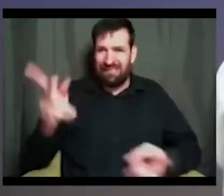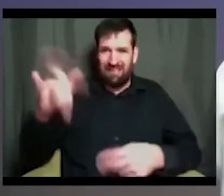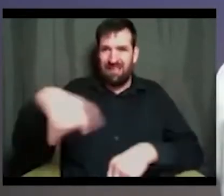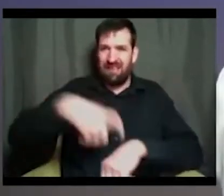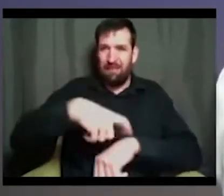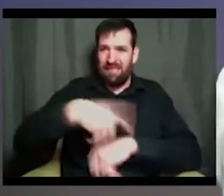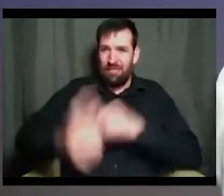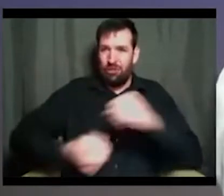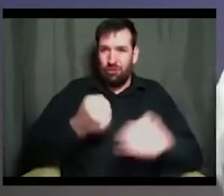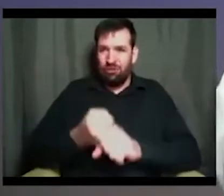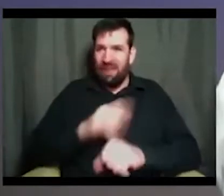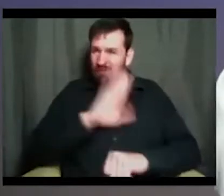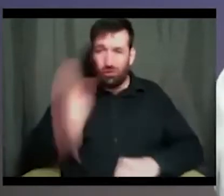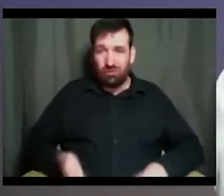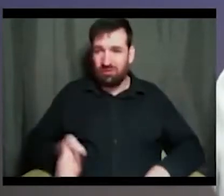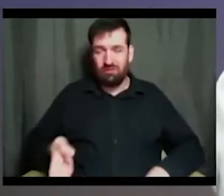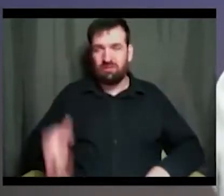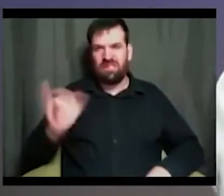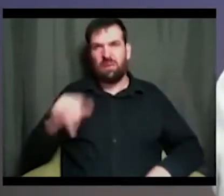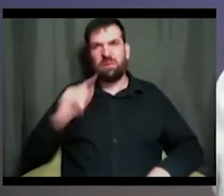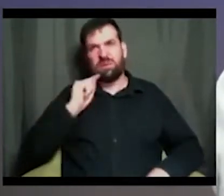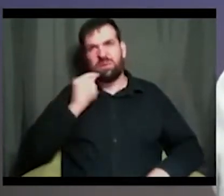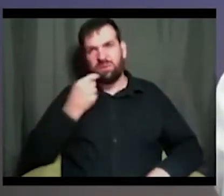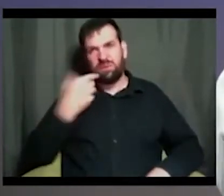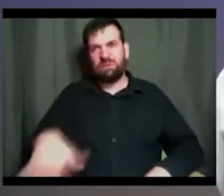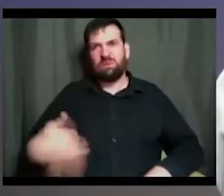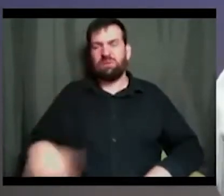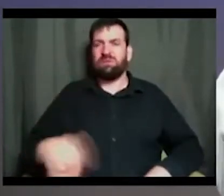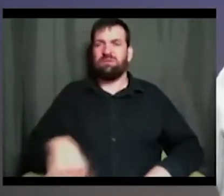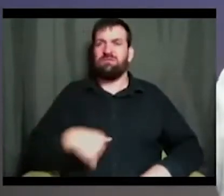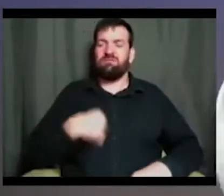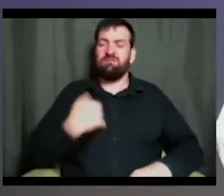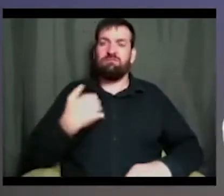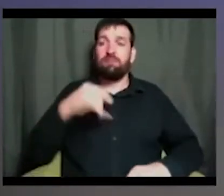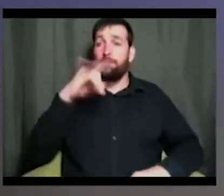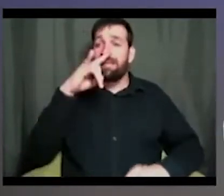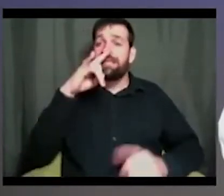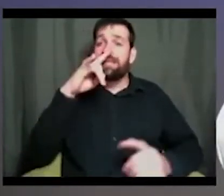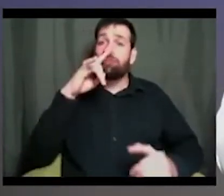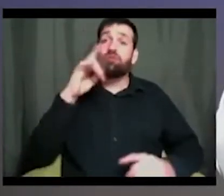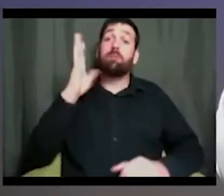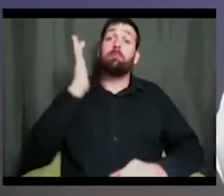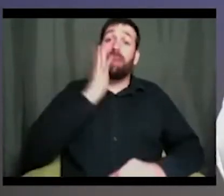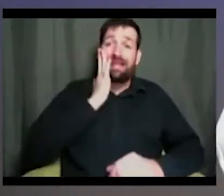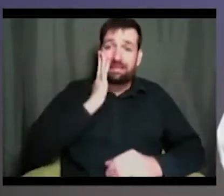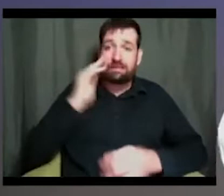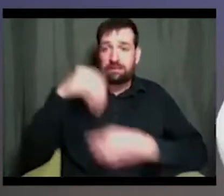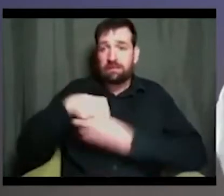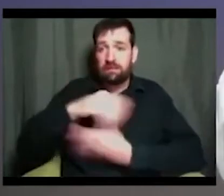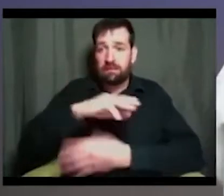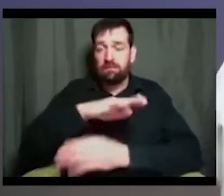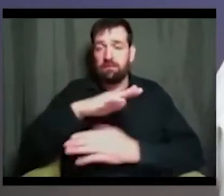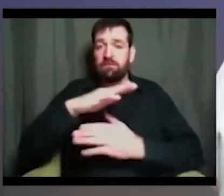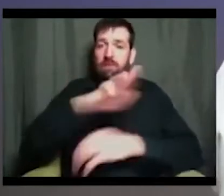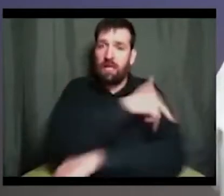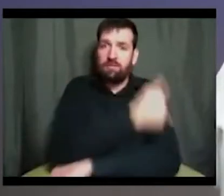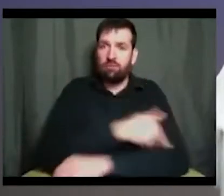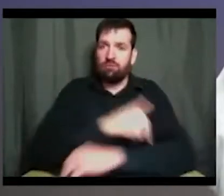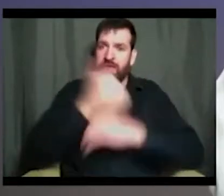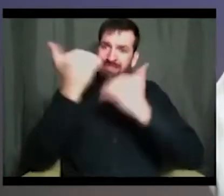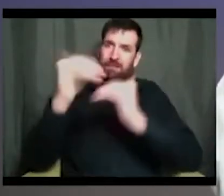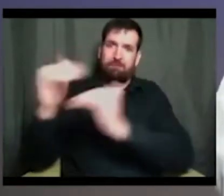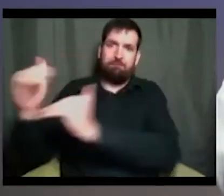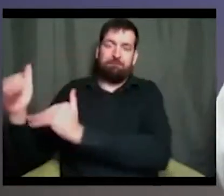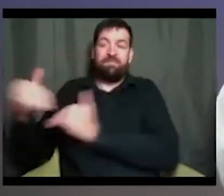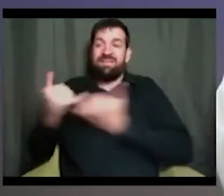And so that was pretty intense and really limited pediatric hospital beds across the country. And now we're seeing just this is just another thing that's coming